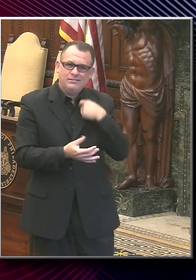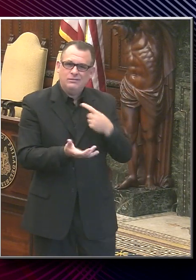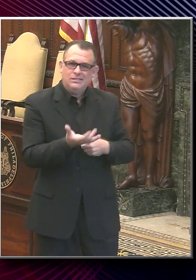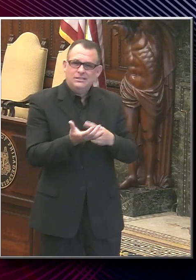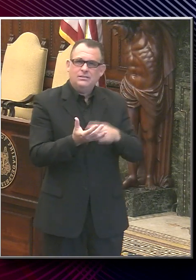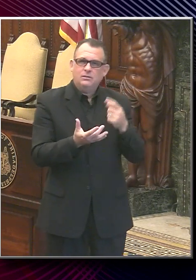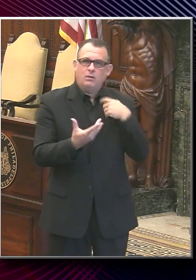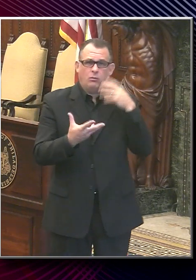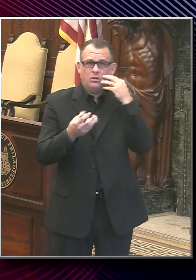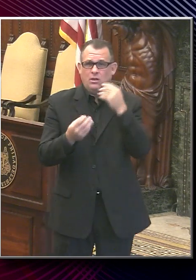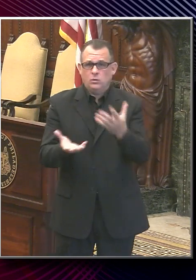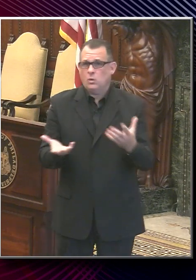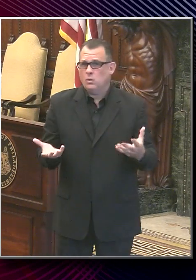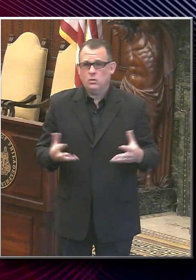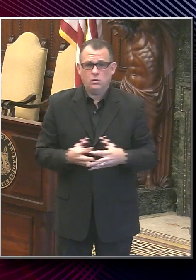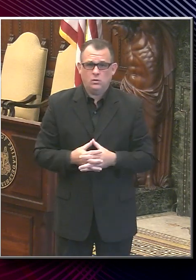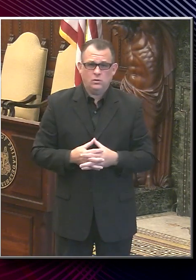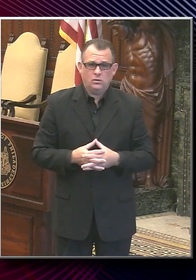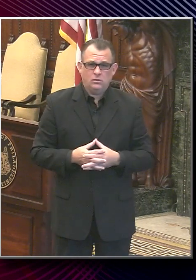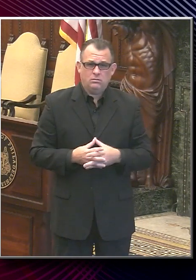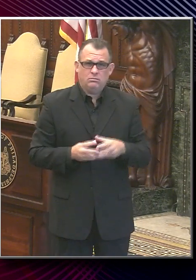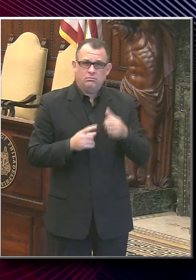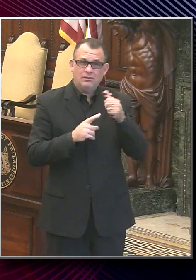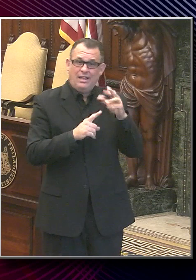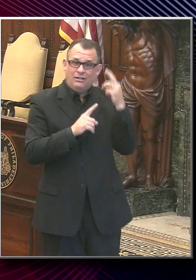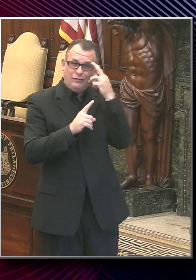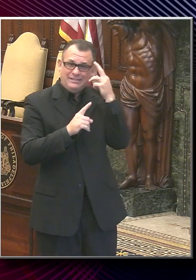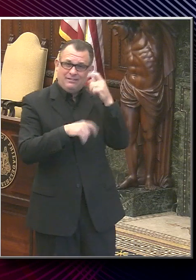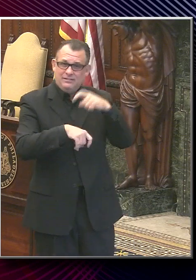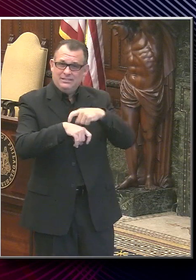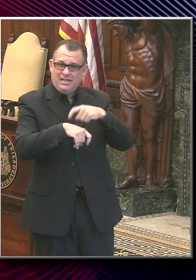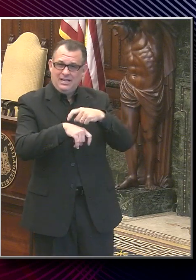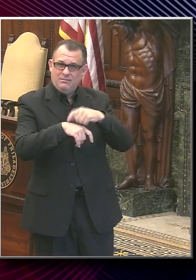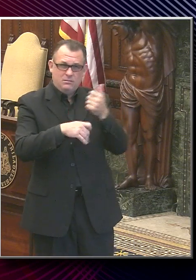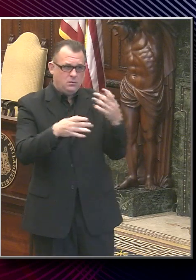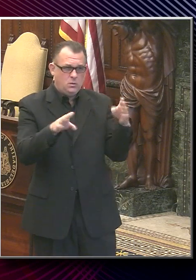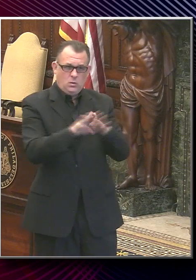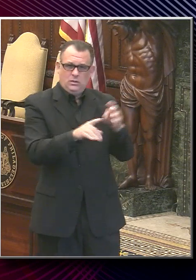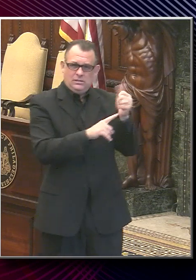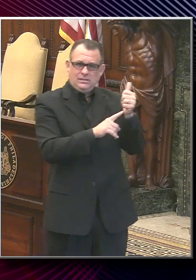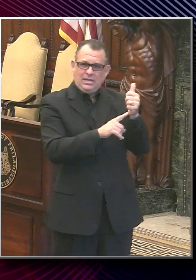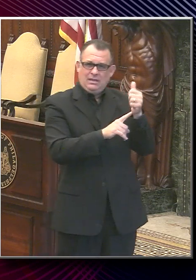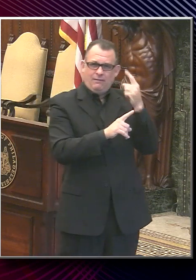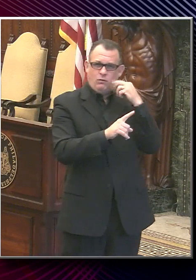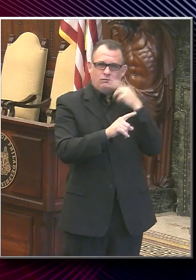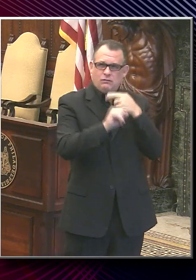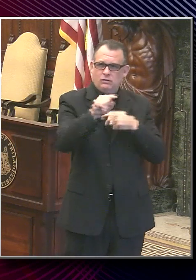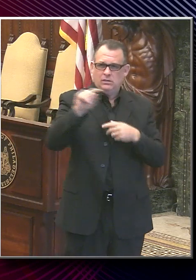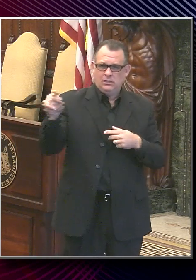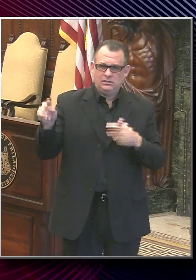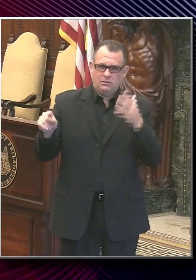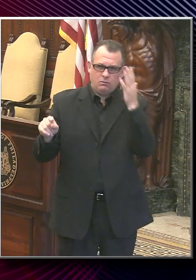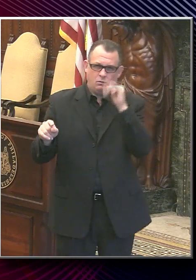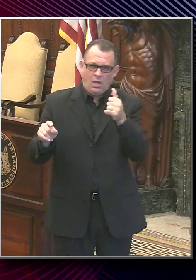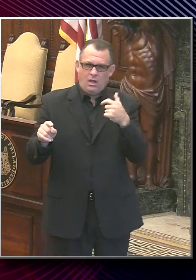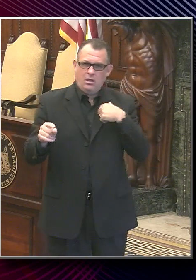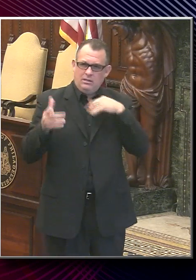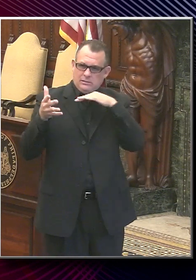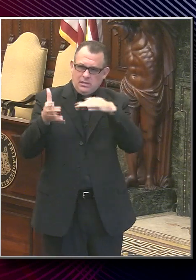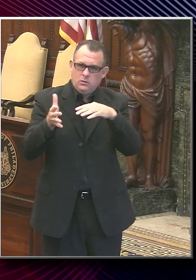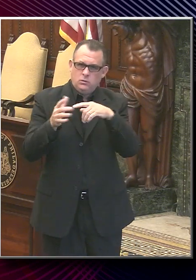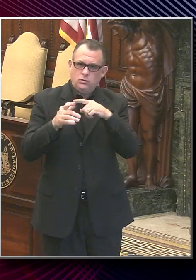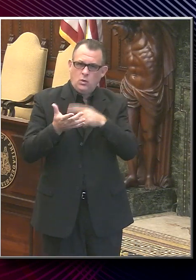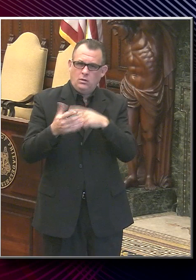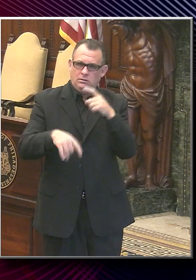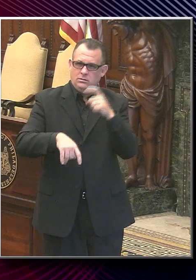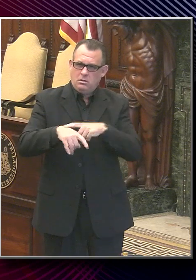Was there a reason? I just don't know. Is there a reason for the 10 o'clock, or in general, was there like a study that was showing that 10 o'clock for